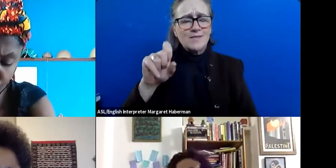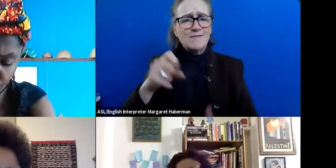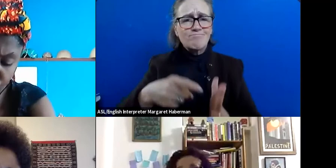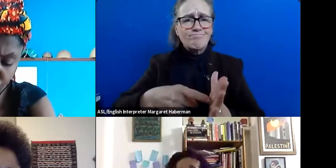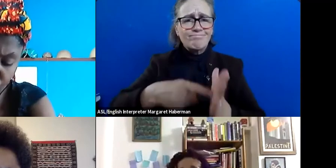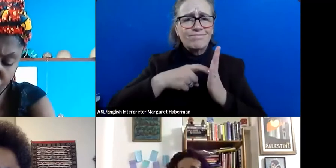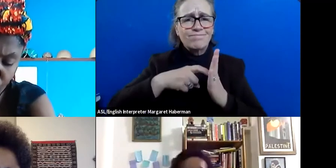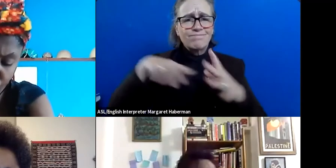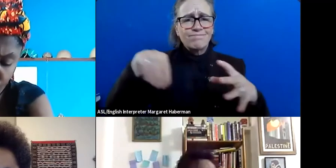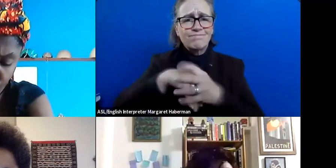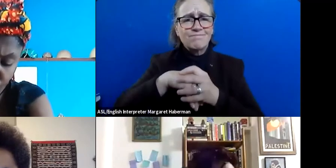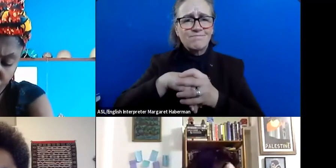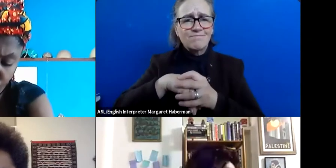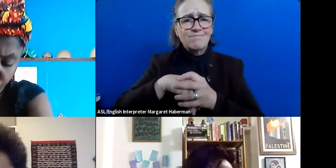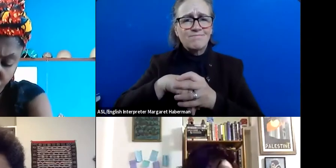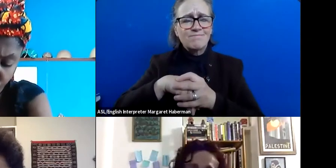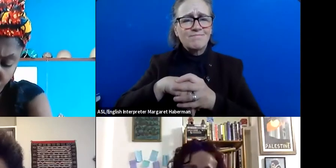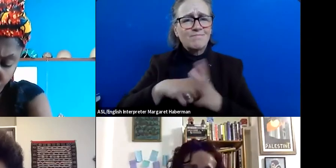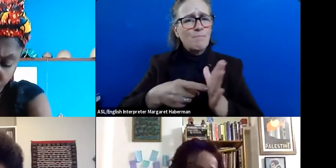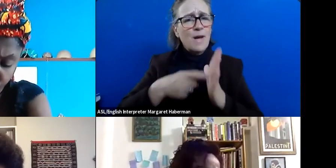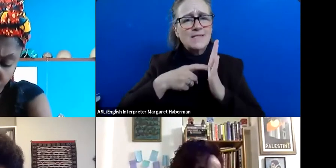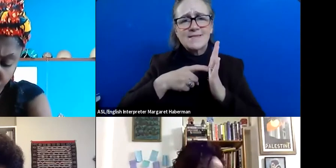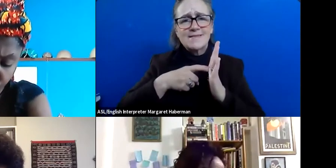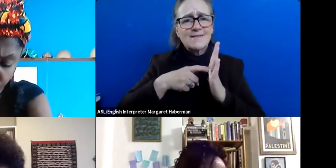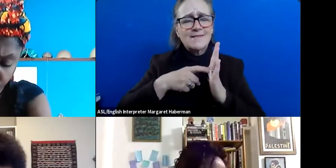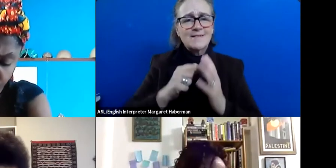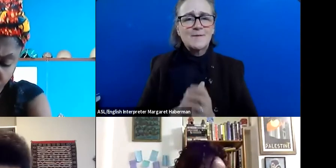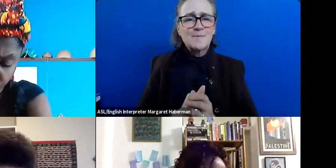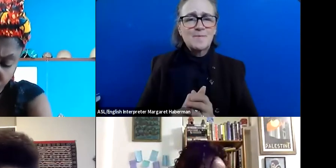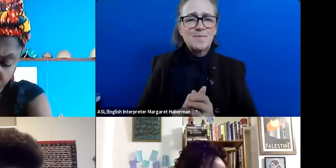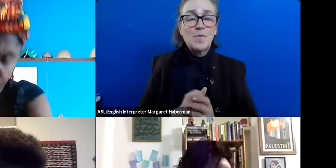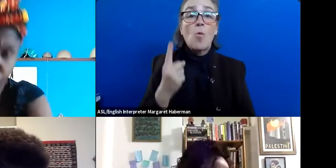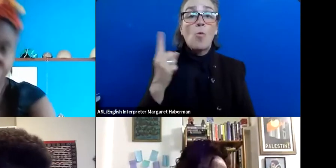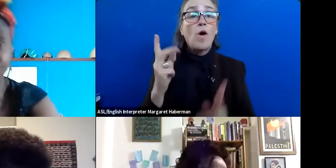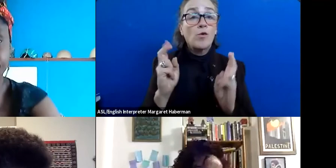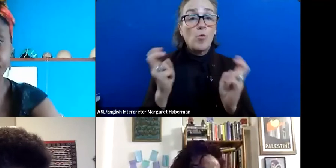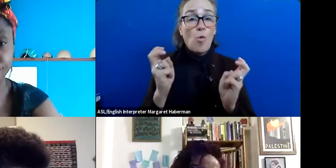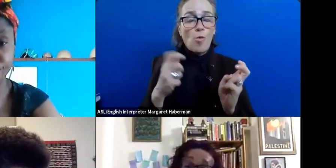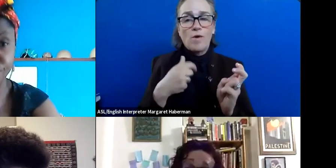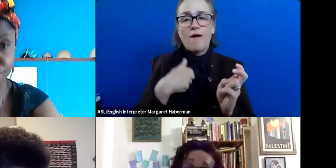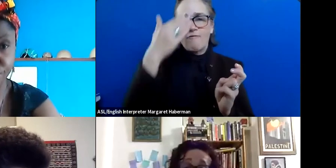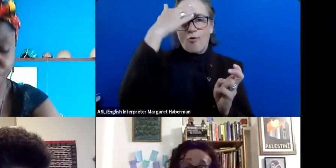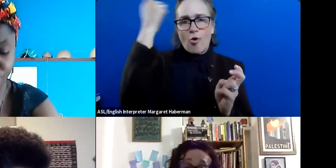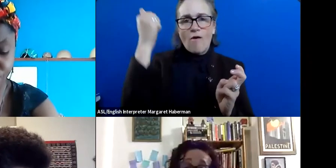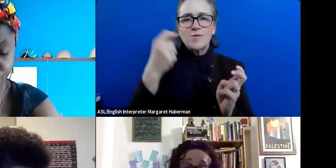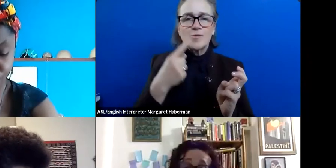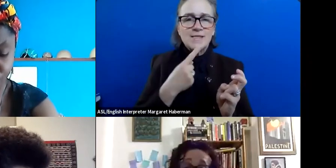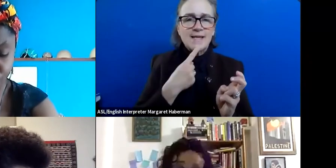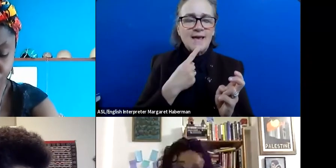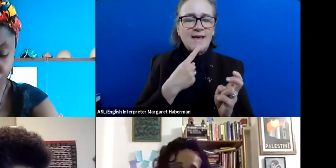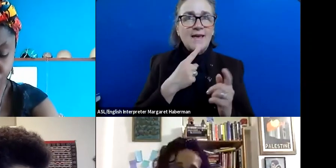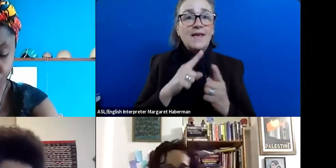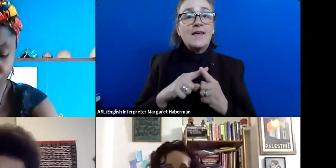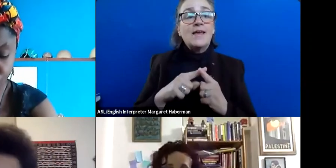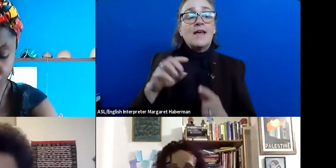I don't know how. I was just looking at a quote that I didn't read, but at one point,